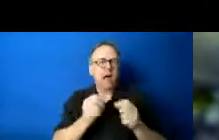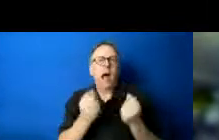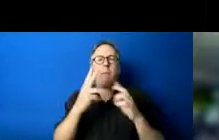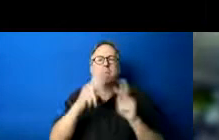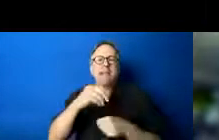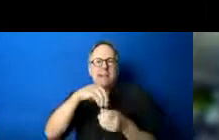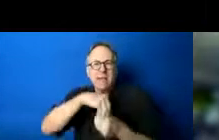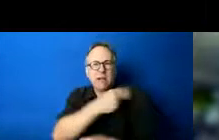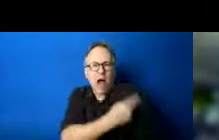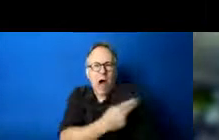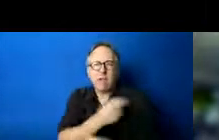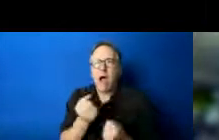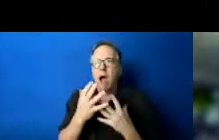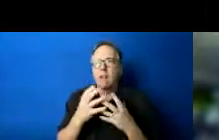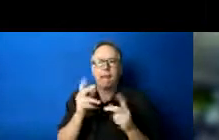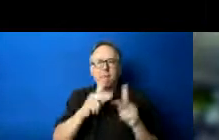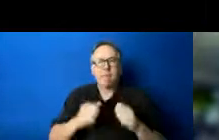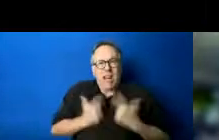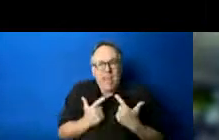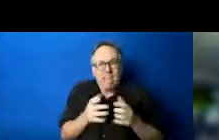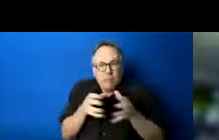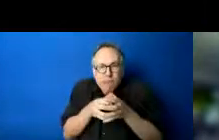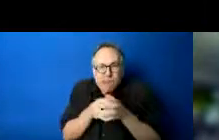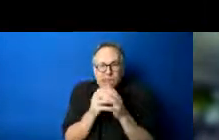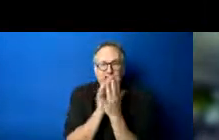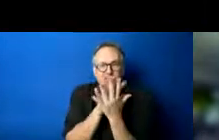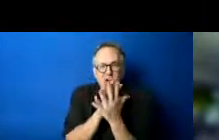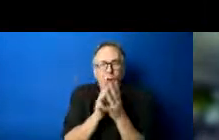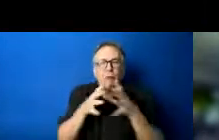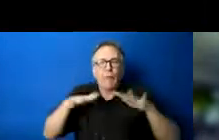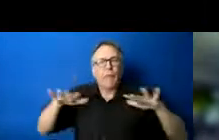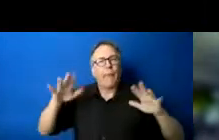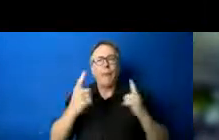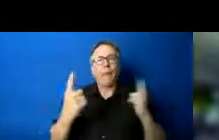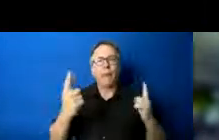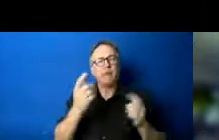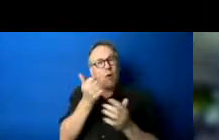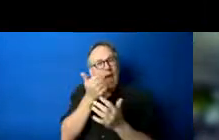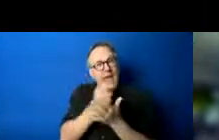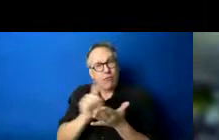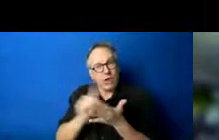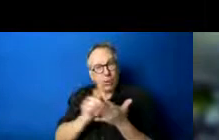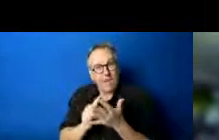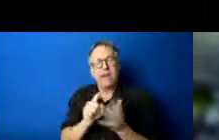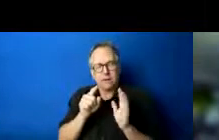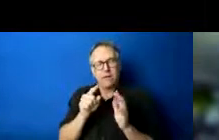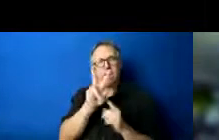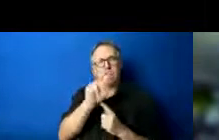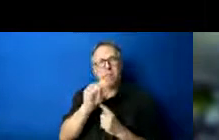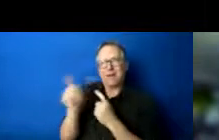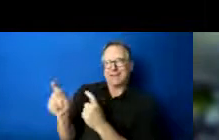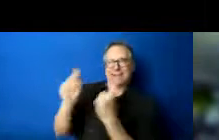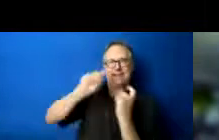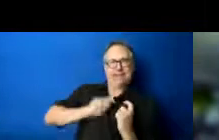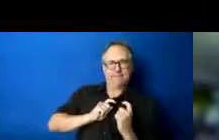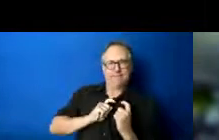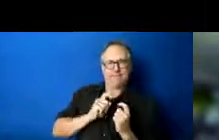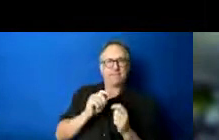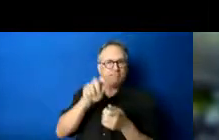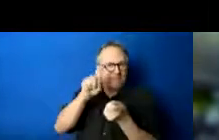and population density. And so based on that, every week we get a certain allotment of drugs.